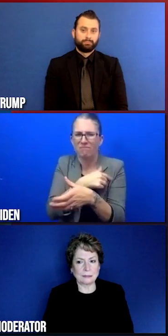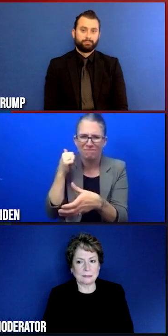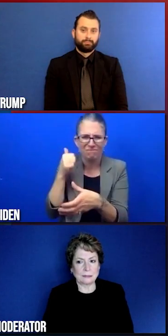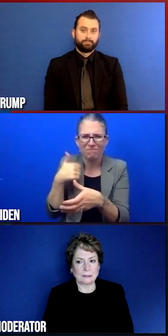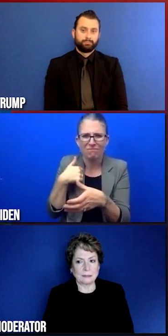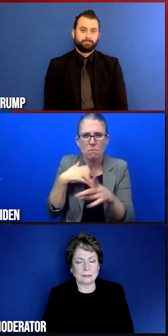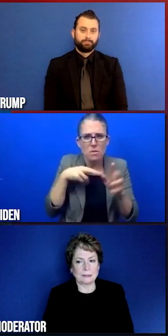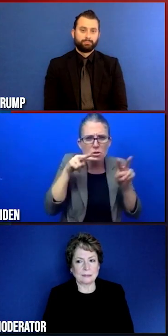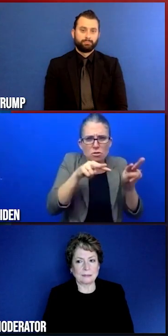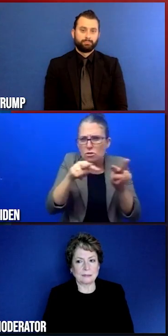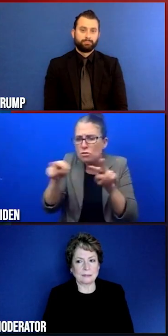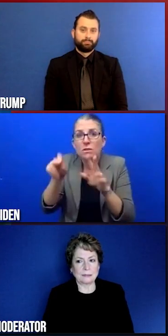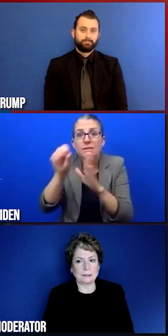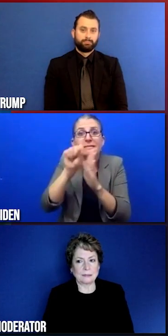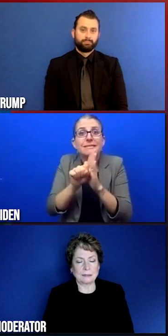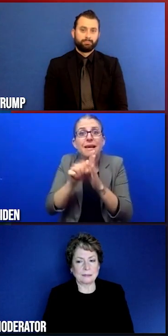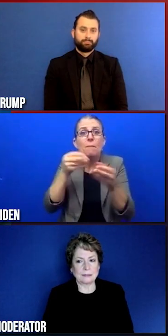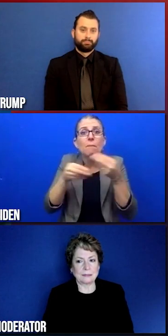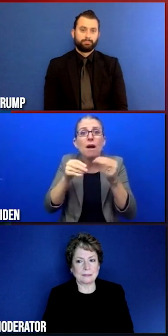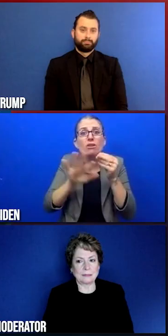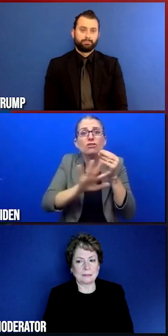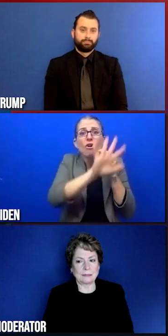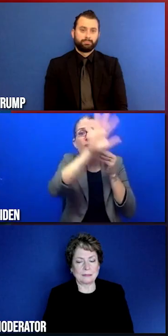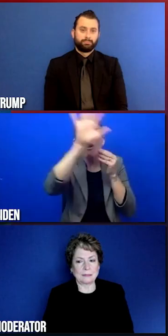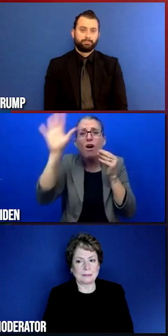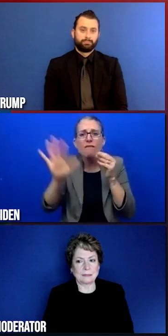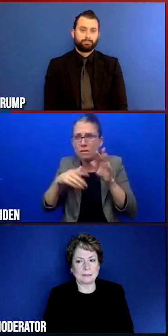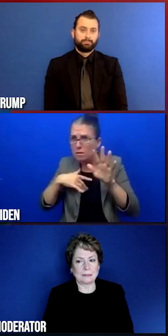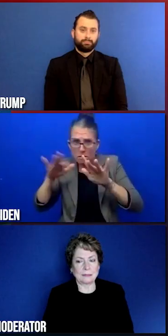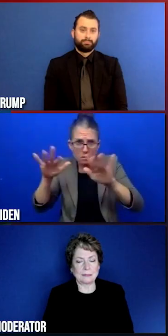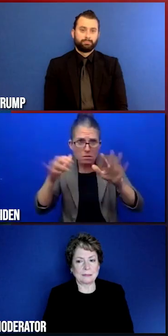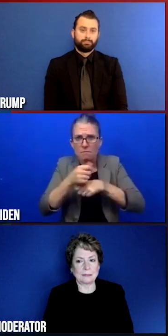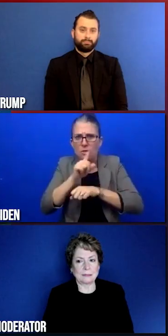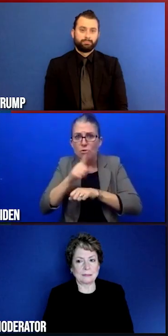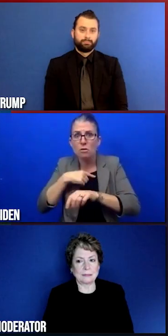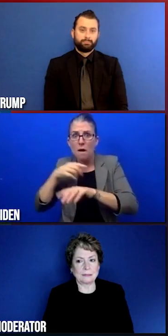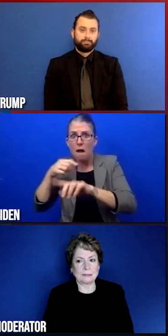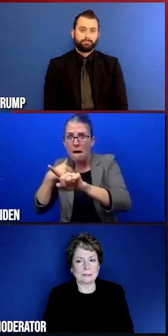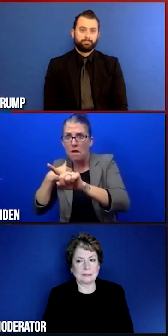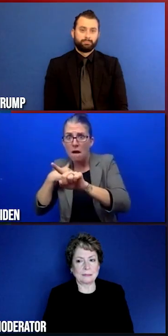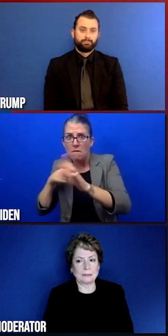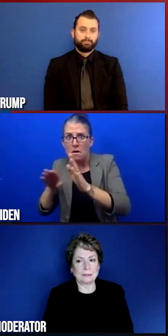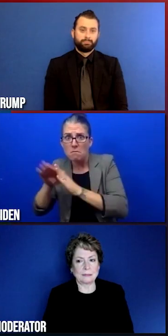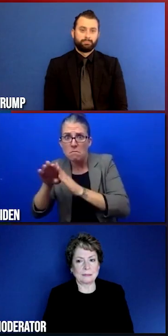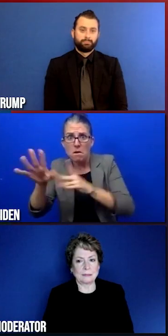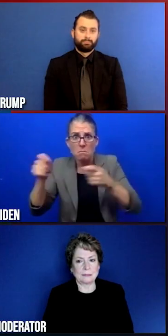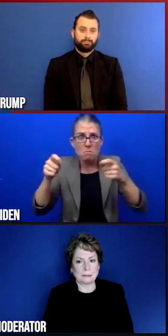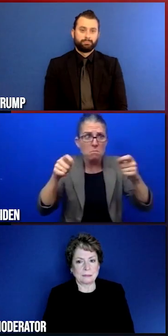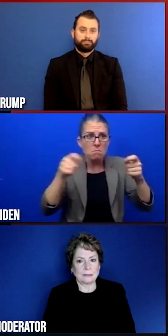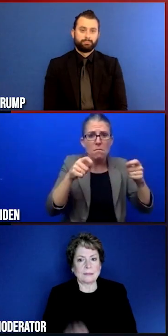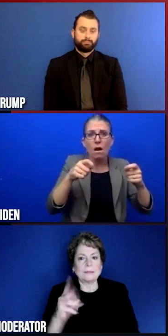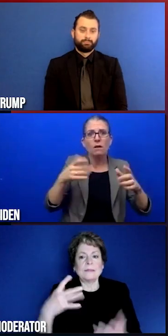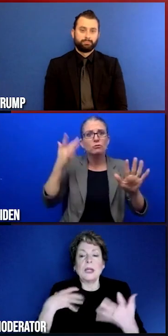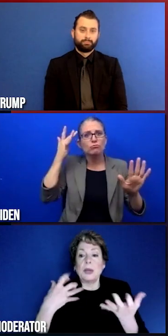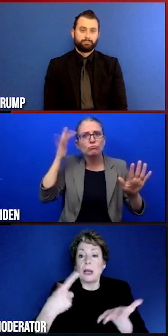to compensate for the United States of America. I want to talk about the minimum wage, gentlemen. Mr. Vice President, we are talking a lot